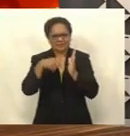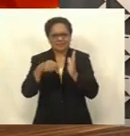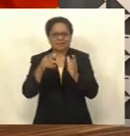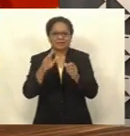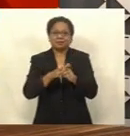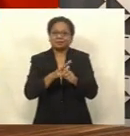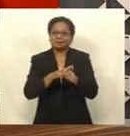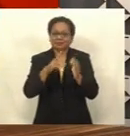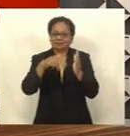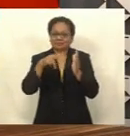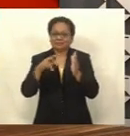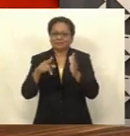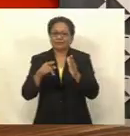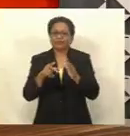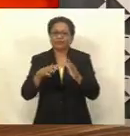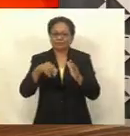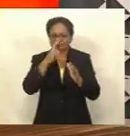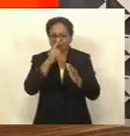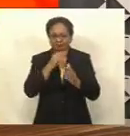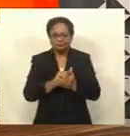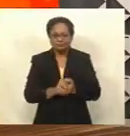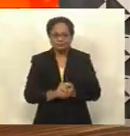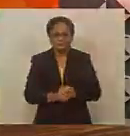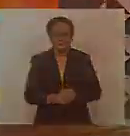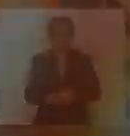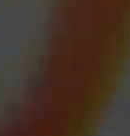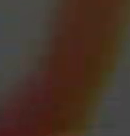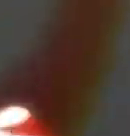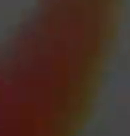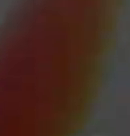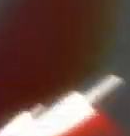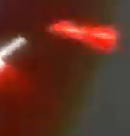in their next step of life. This and more coming up.